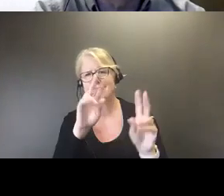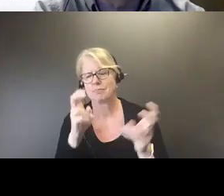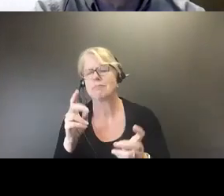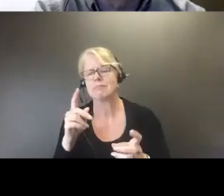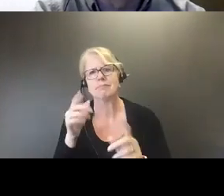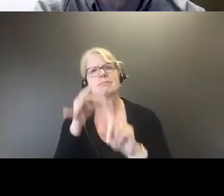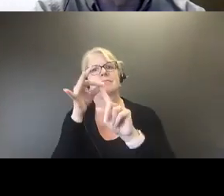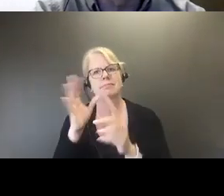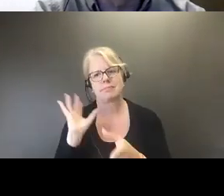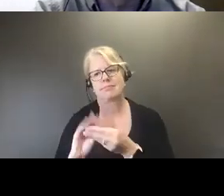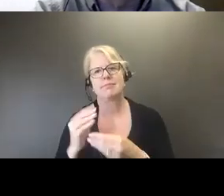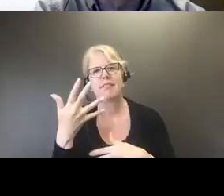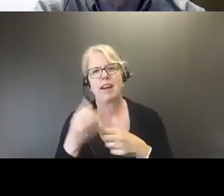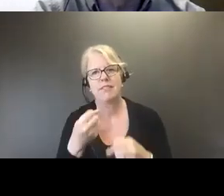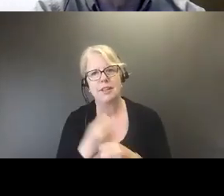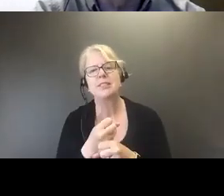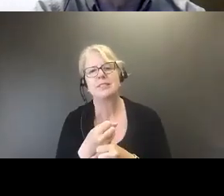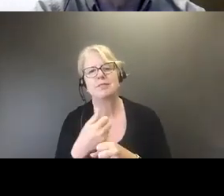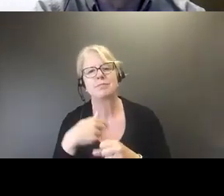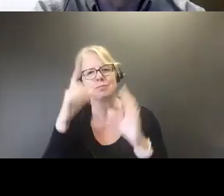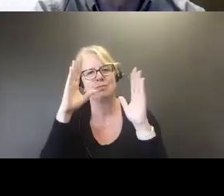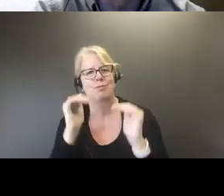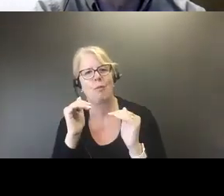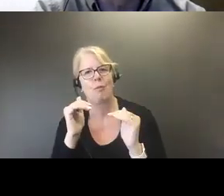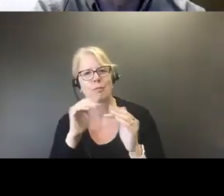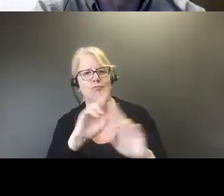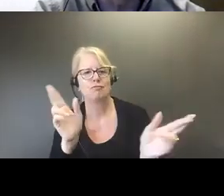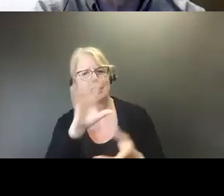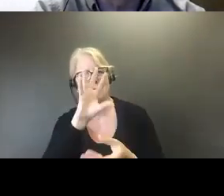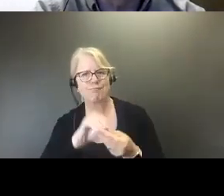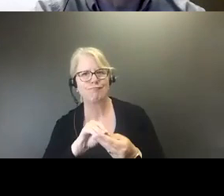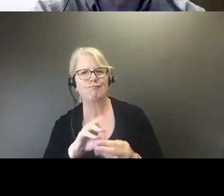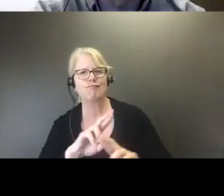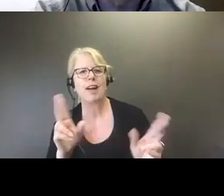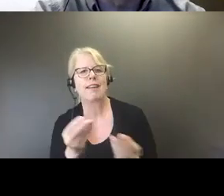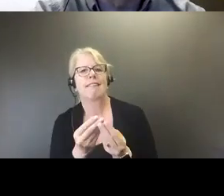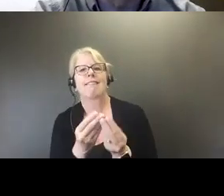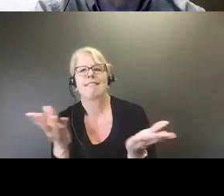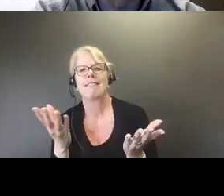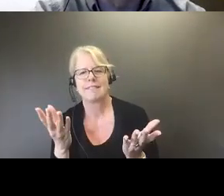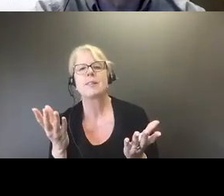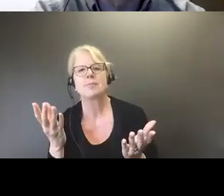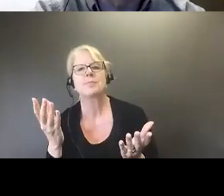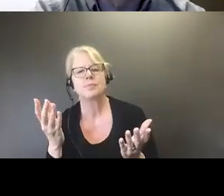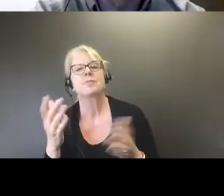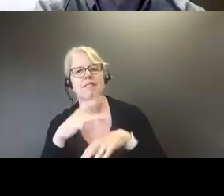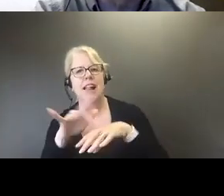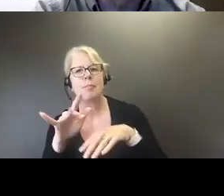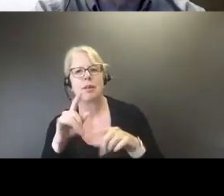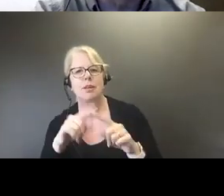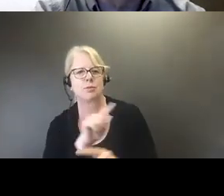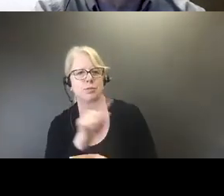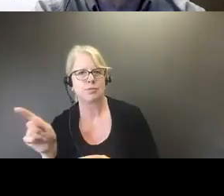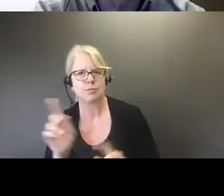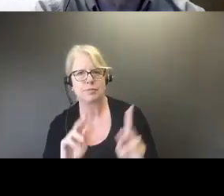years. And as I said, we're hoping to put that together in terms of a rapid review and making it available to